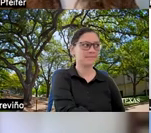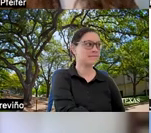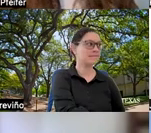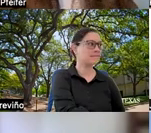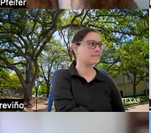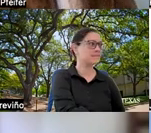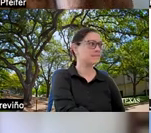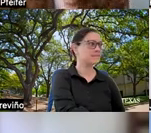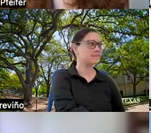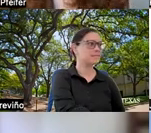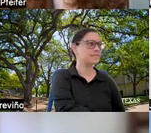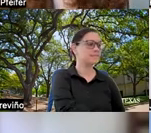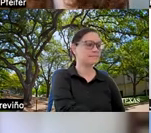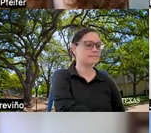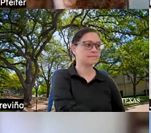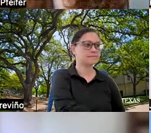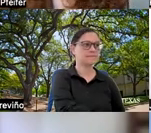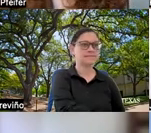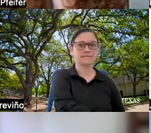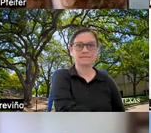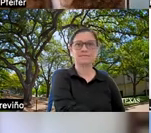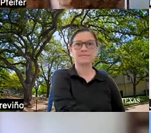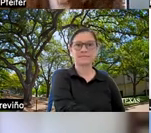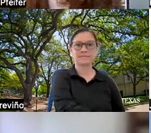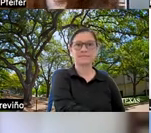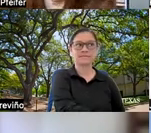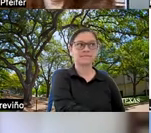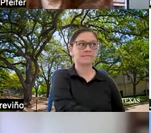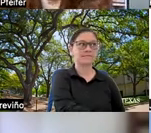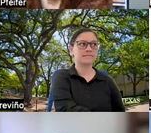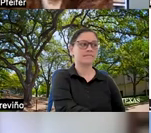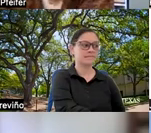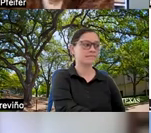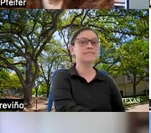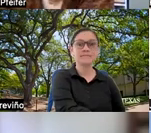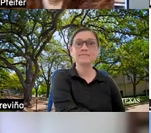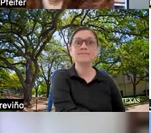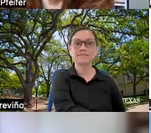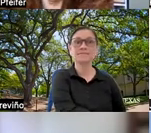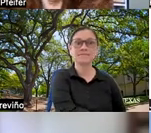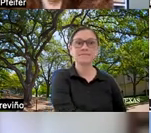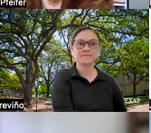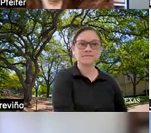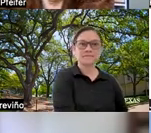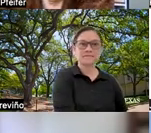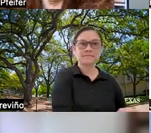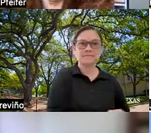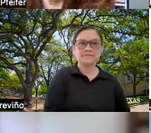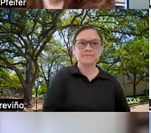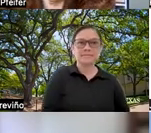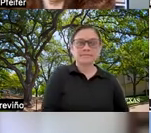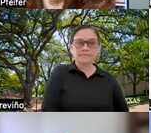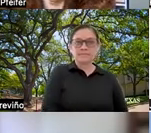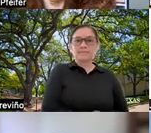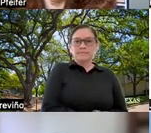And so we'll be using this Jamboard a lot today. And so I'll show you a few times how to use it. But I'm going to